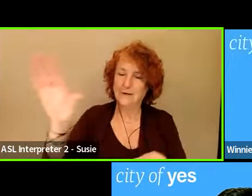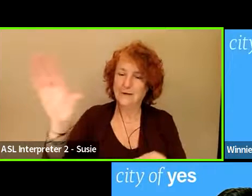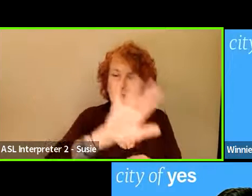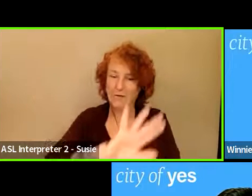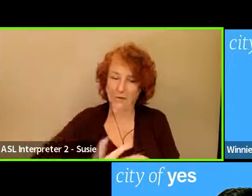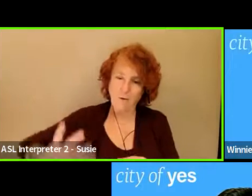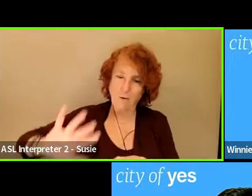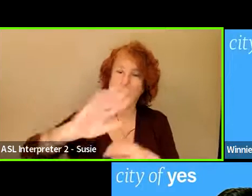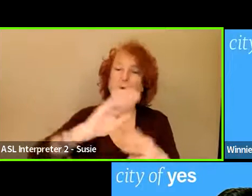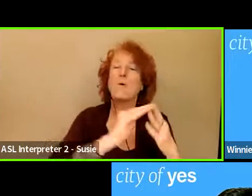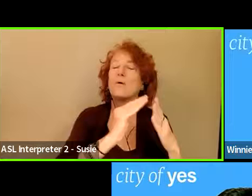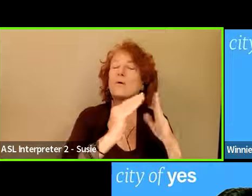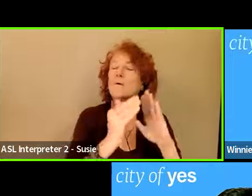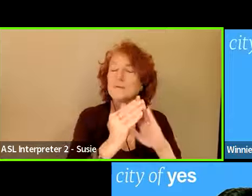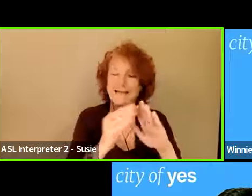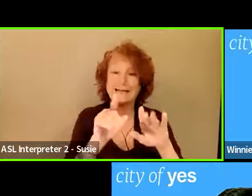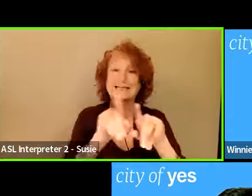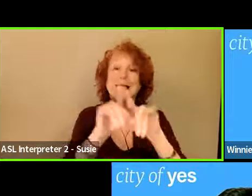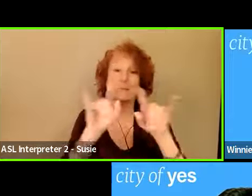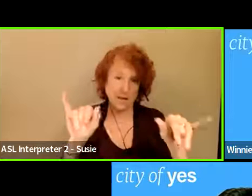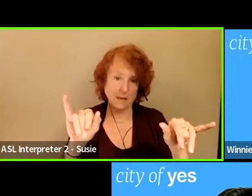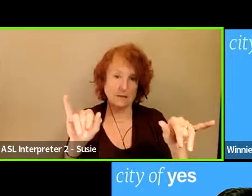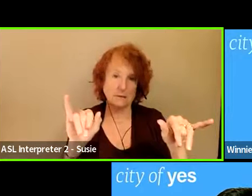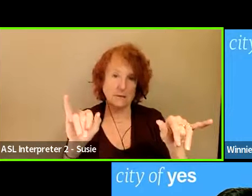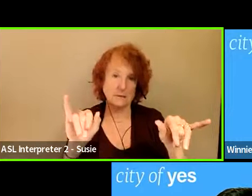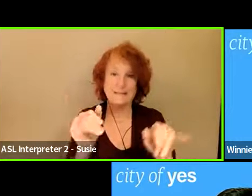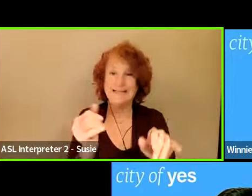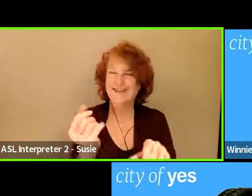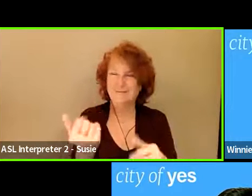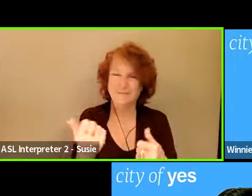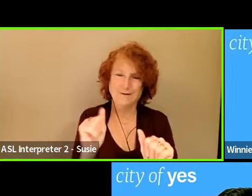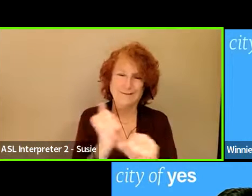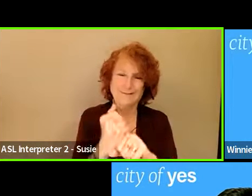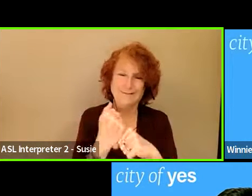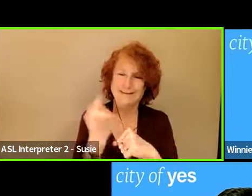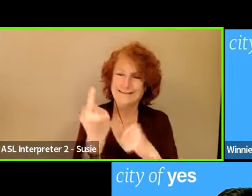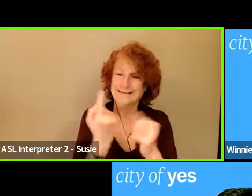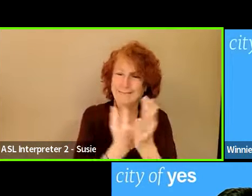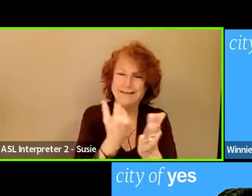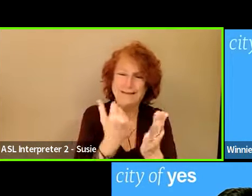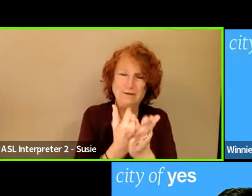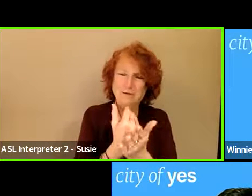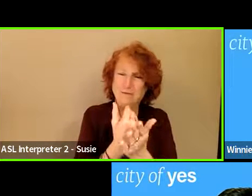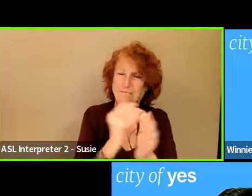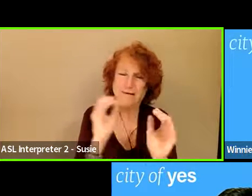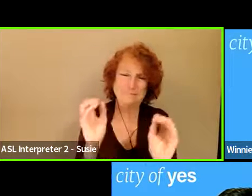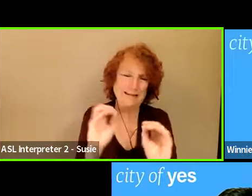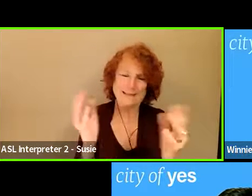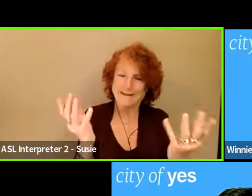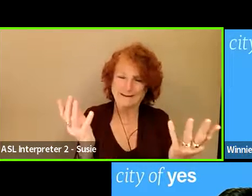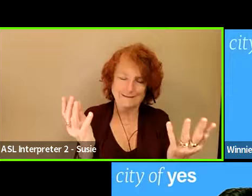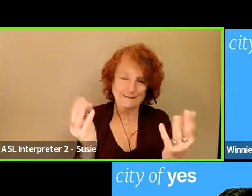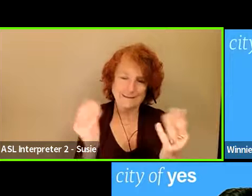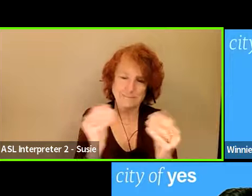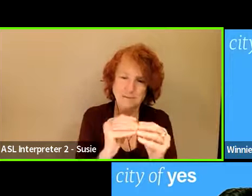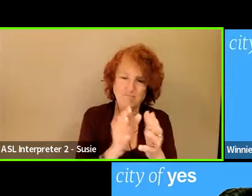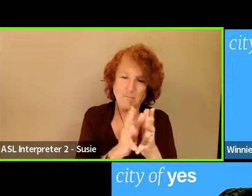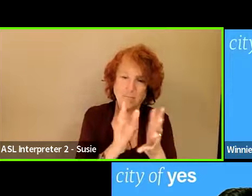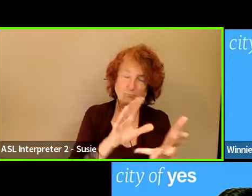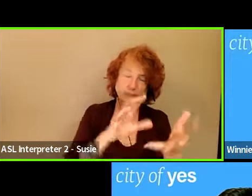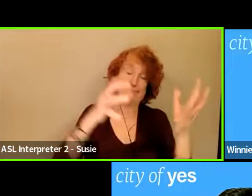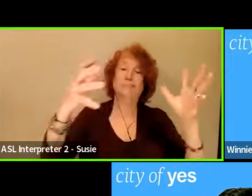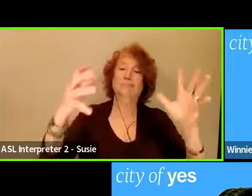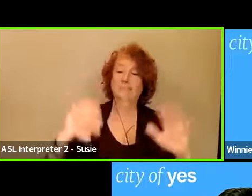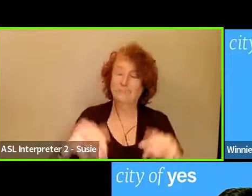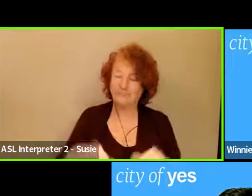once, rather than trying to create something new from scratch, which would be a much broader and more disruptive undertaking. So